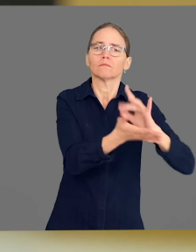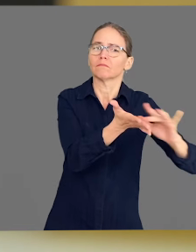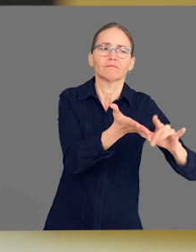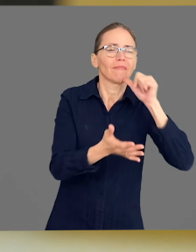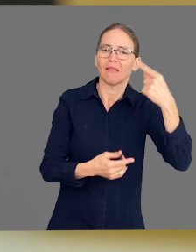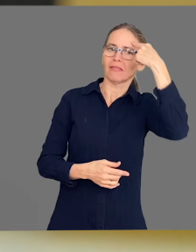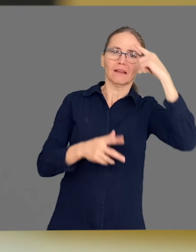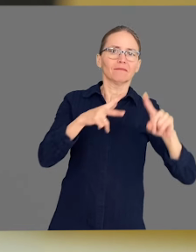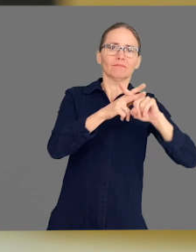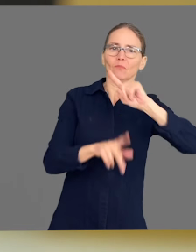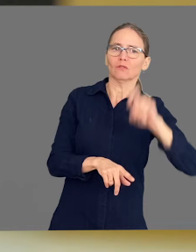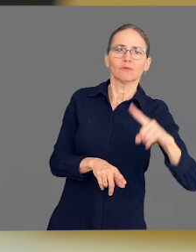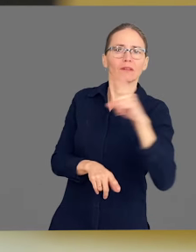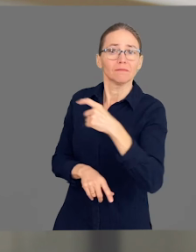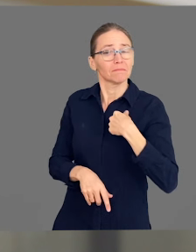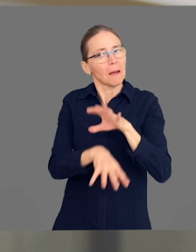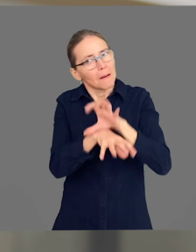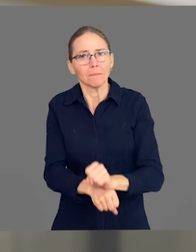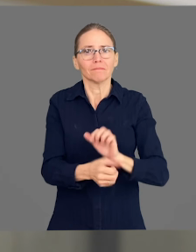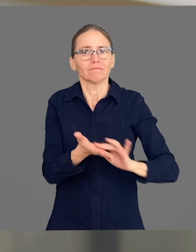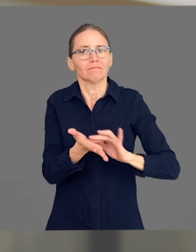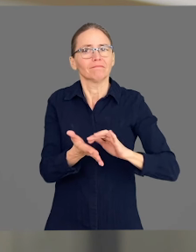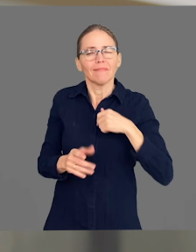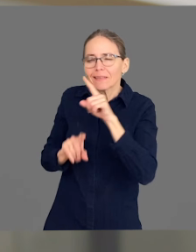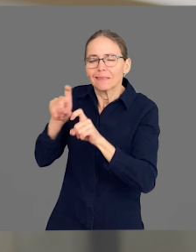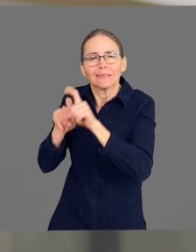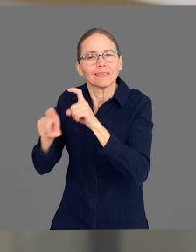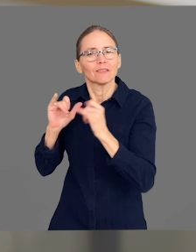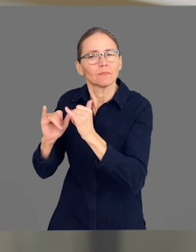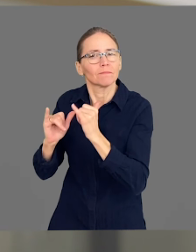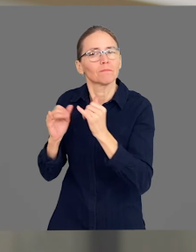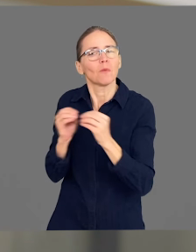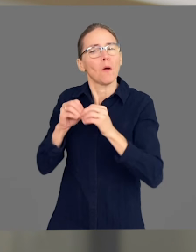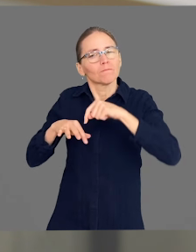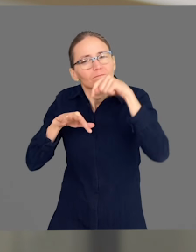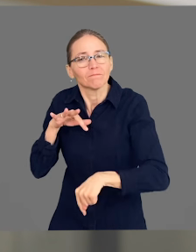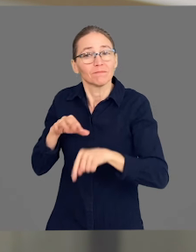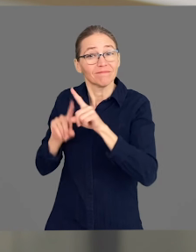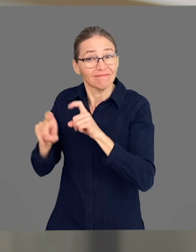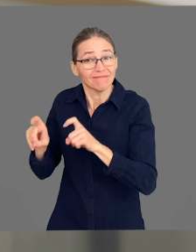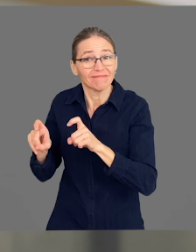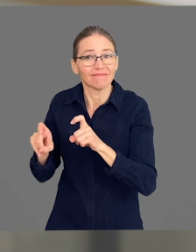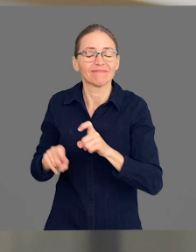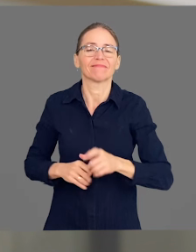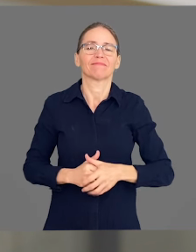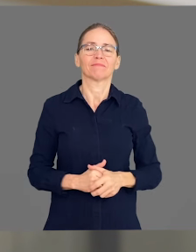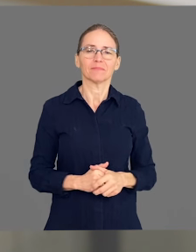different tools to improve practice. So I've been working on the development of training information for